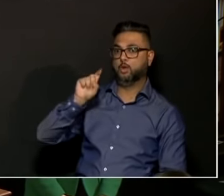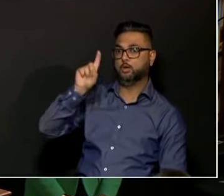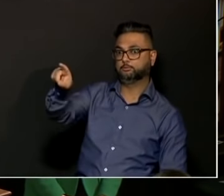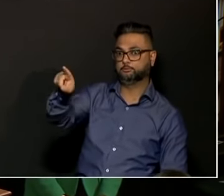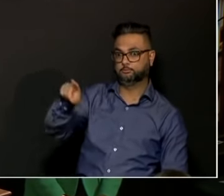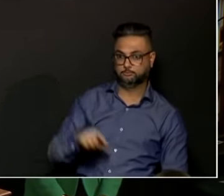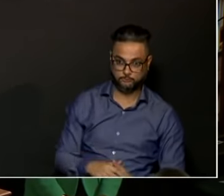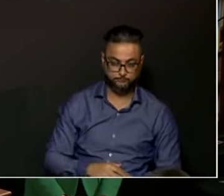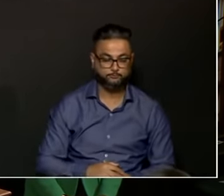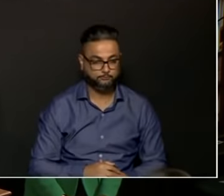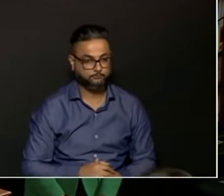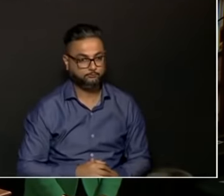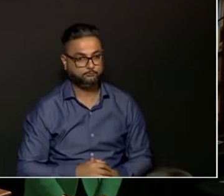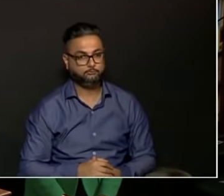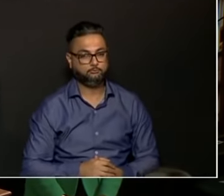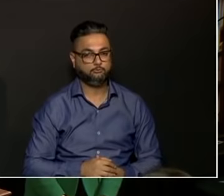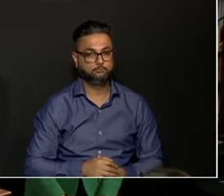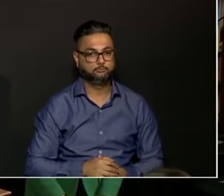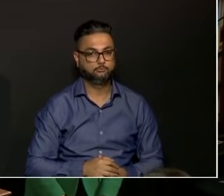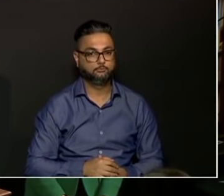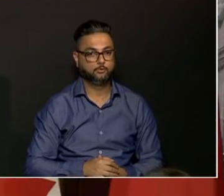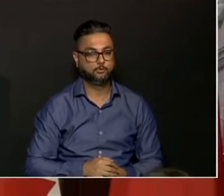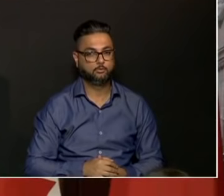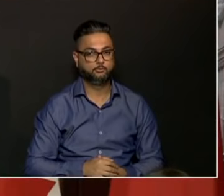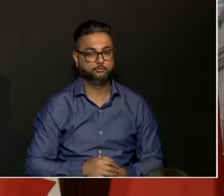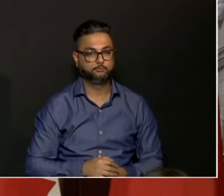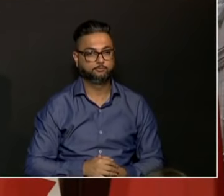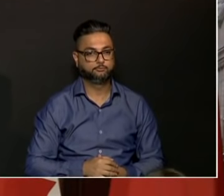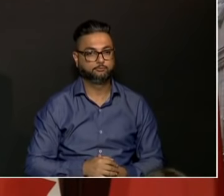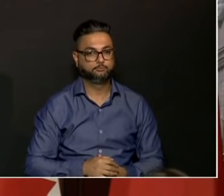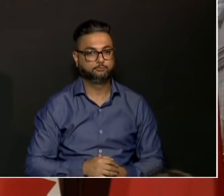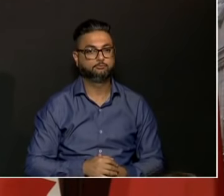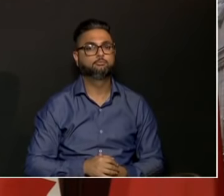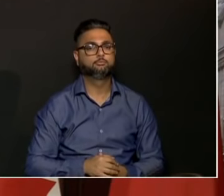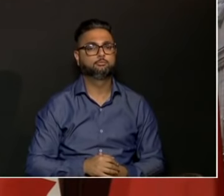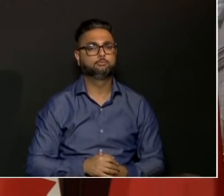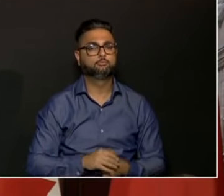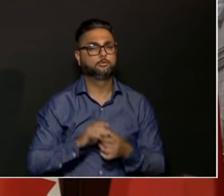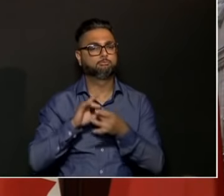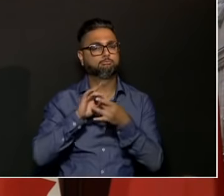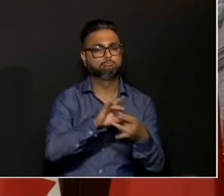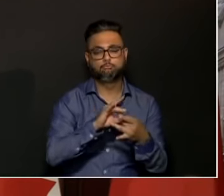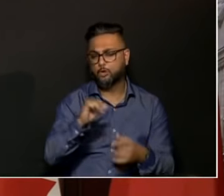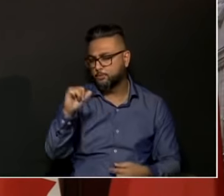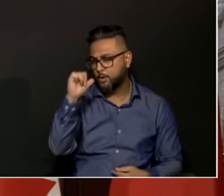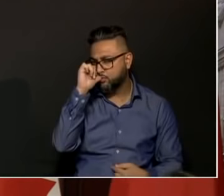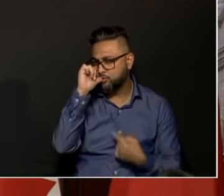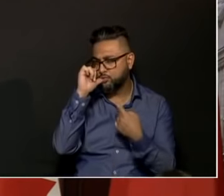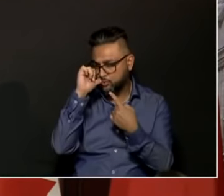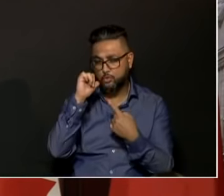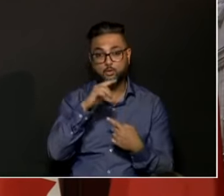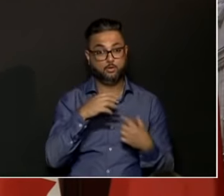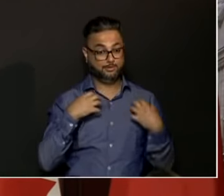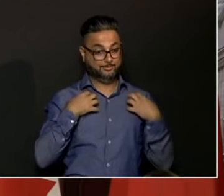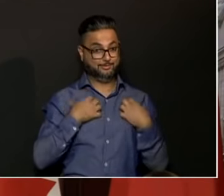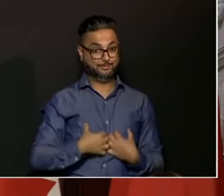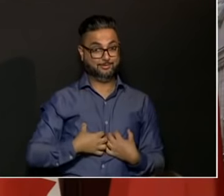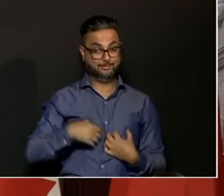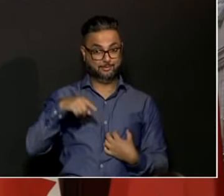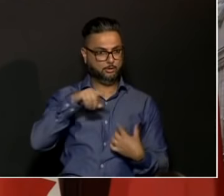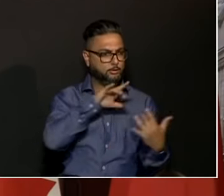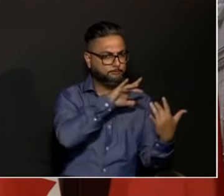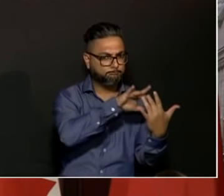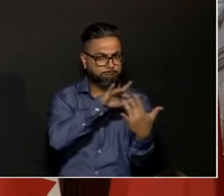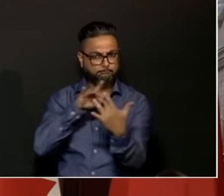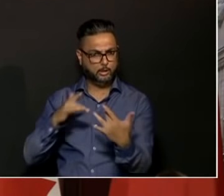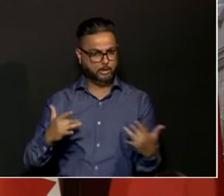Jeff. Just wanted to ask you, going back to the bars thing, you mentioned the input from the mayors. I think the